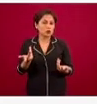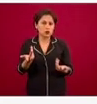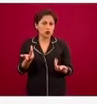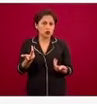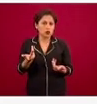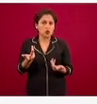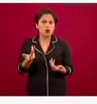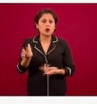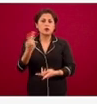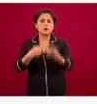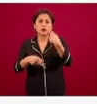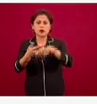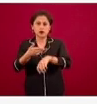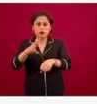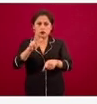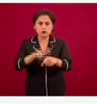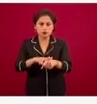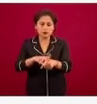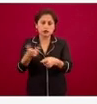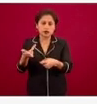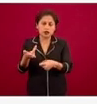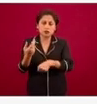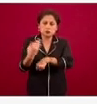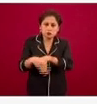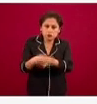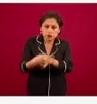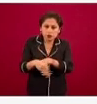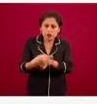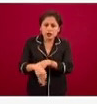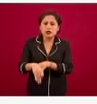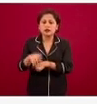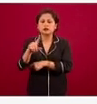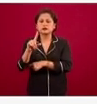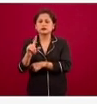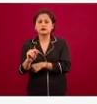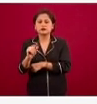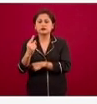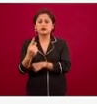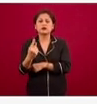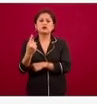So we have 70% of outpatients, most of them.